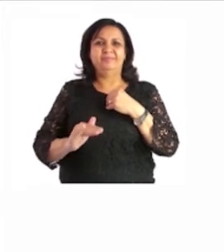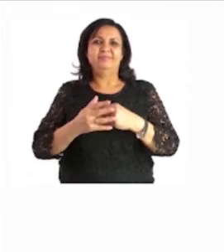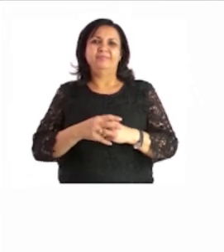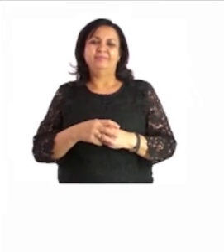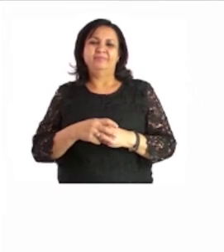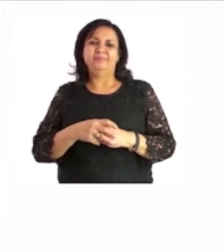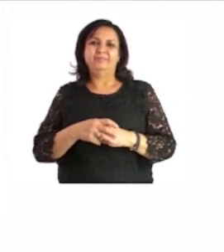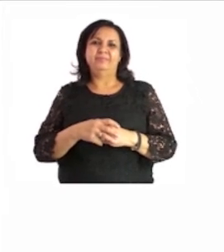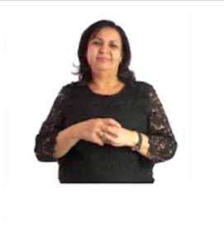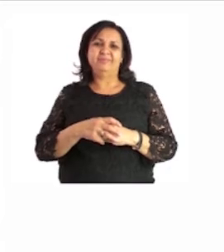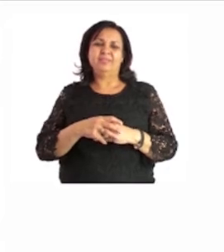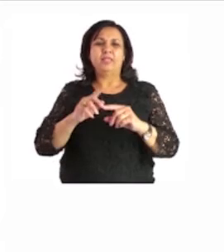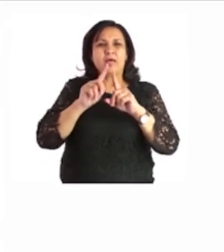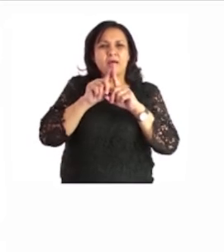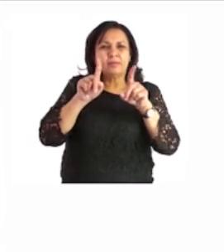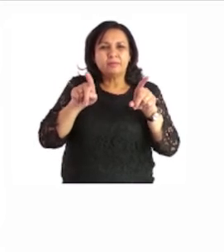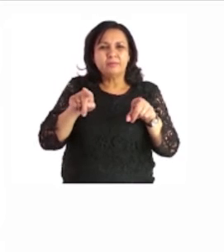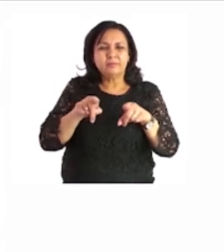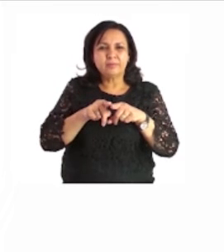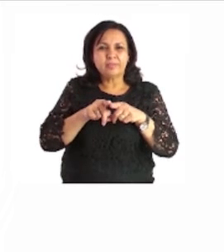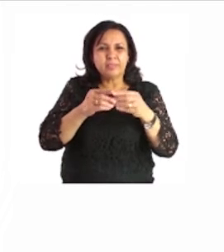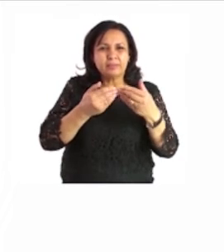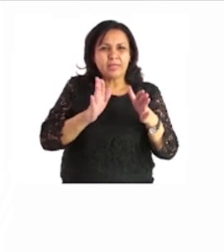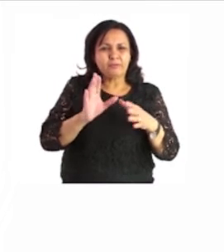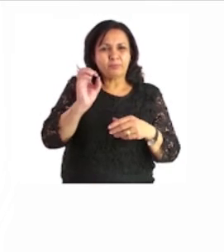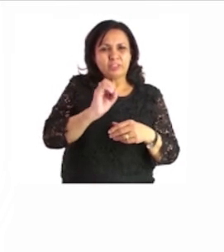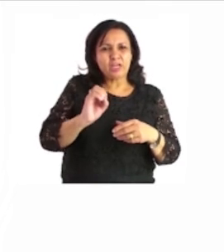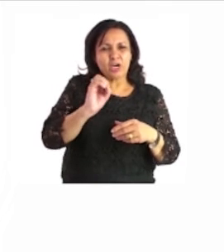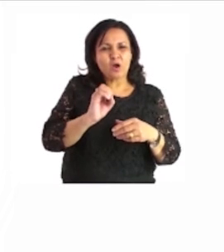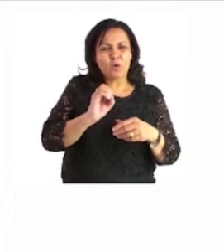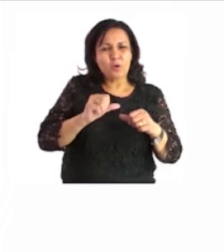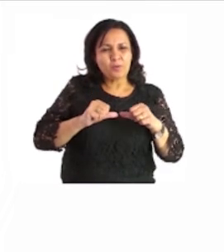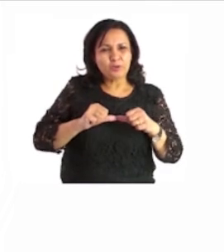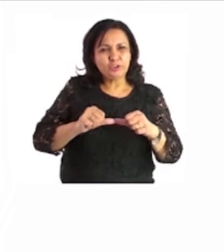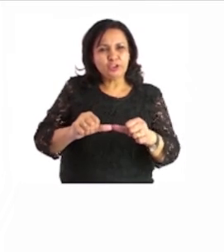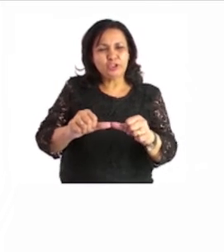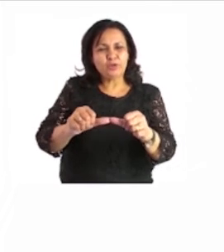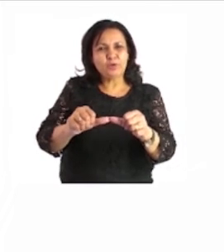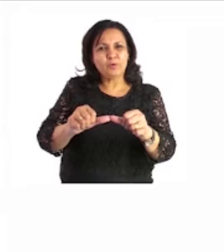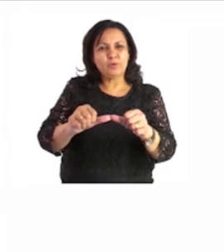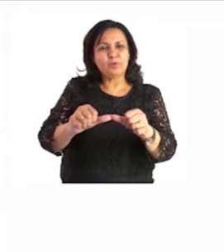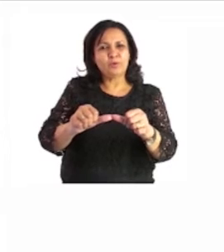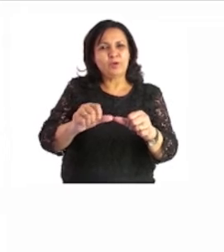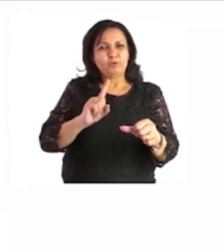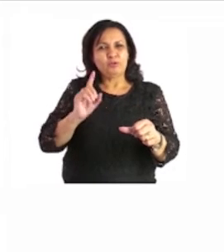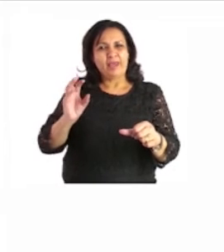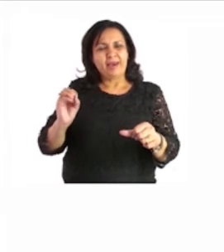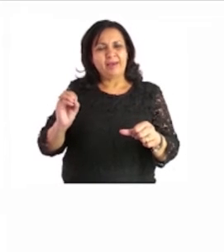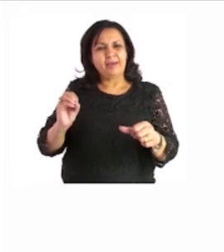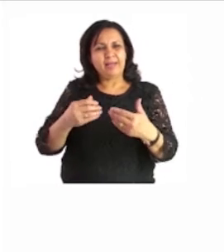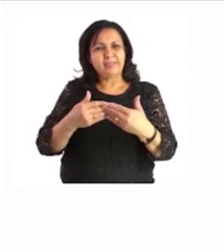for you. The blocks are there. We start from 0 and then we carry on counting up to 10.